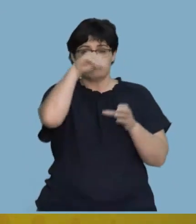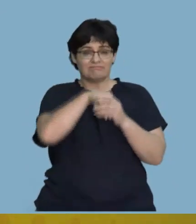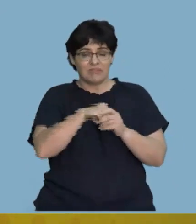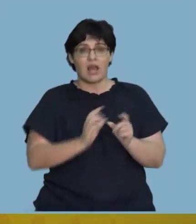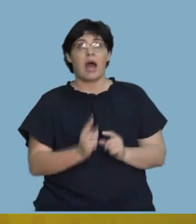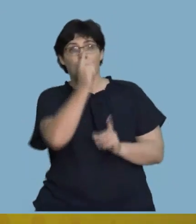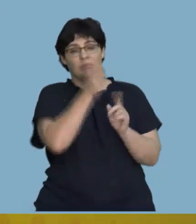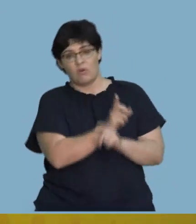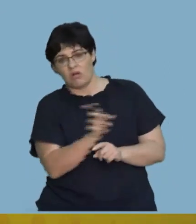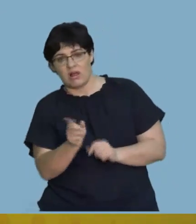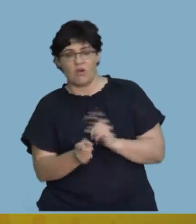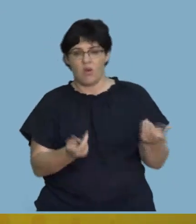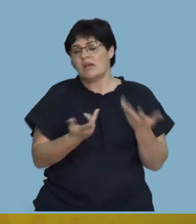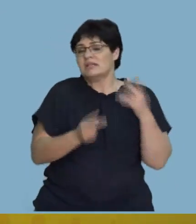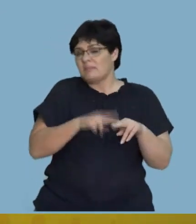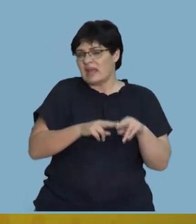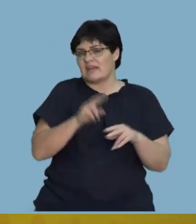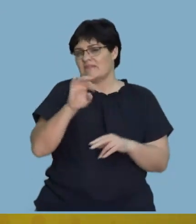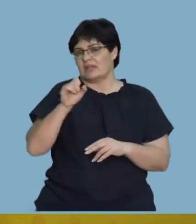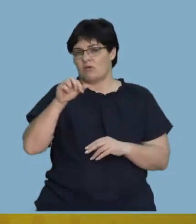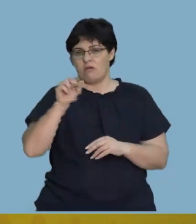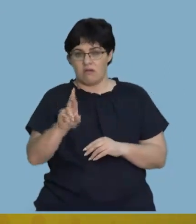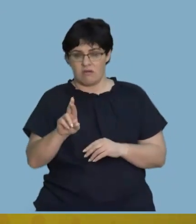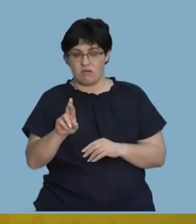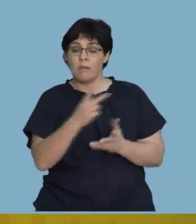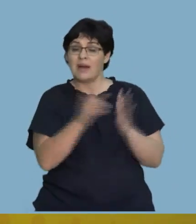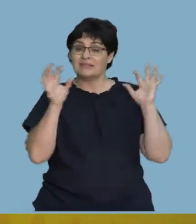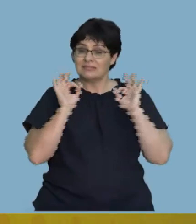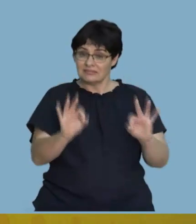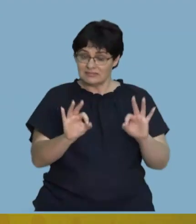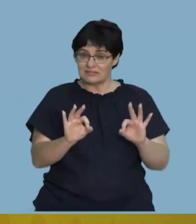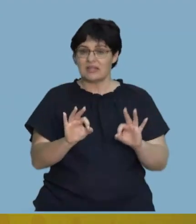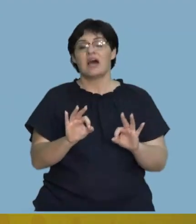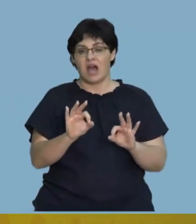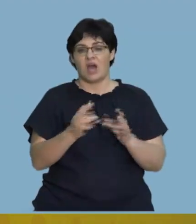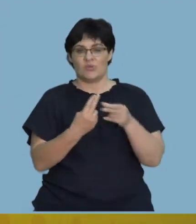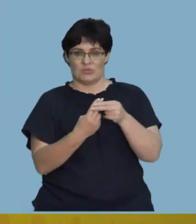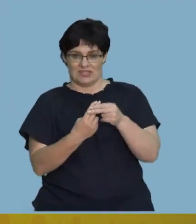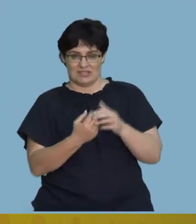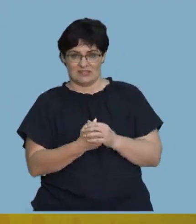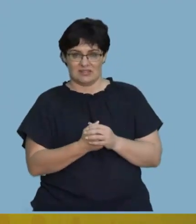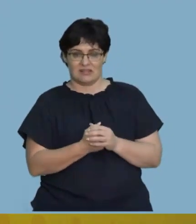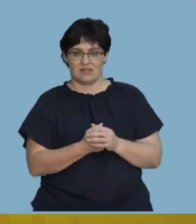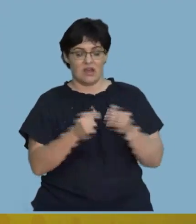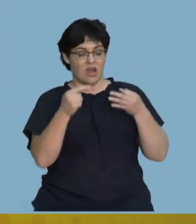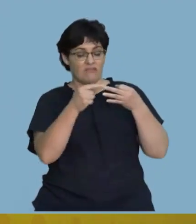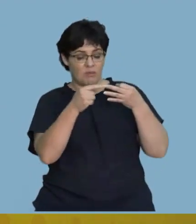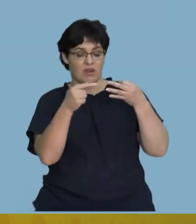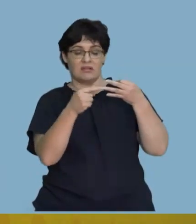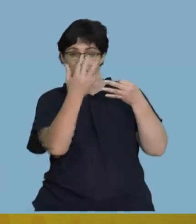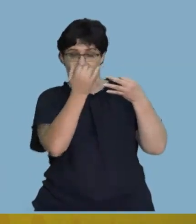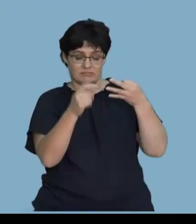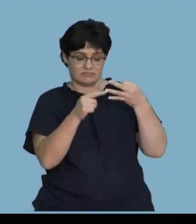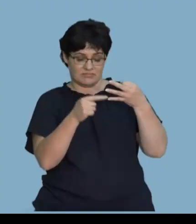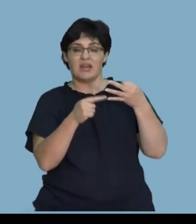vector, but also what is of importance is the correct SI unit. So formula, substitution, answer for a routine calculation. That's